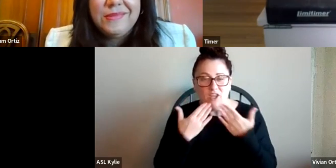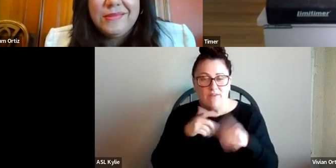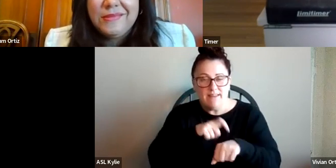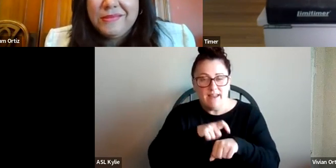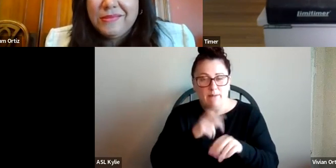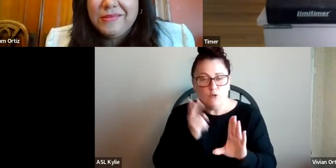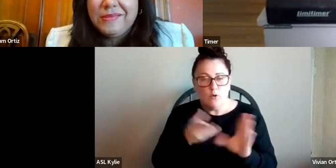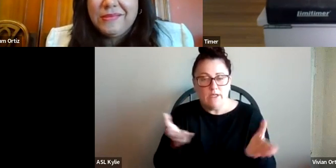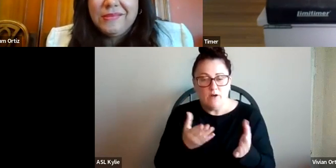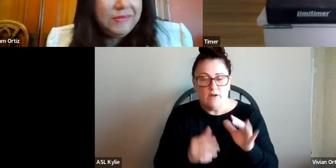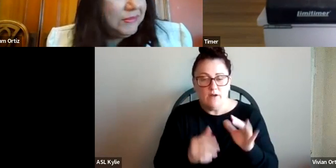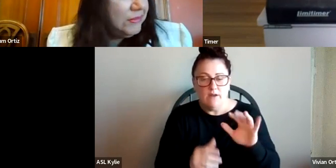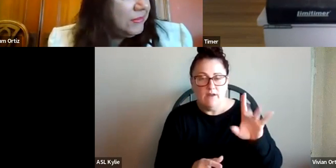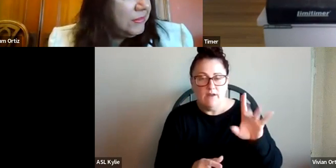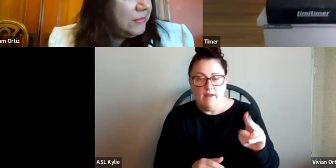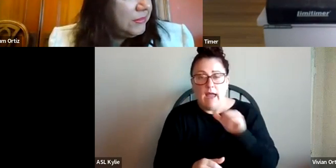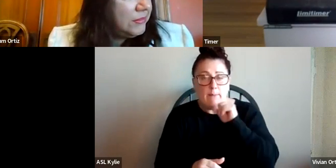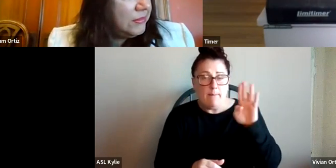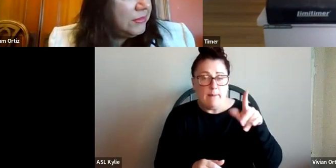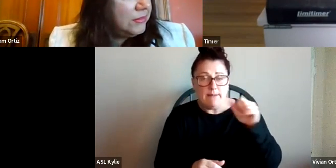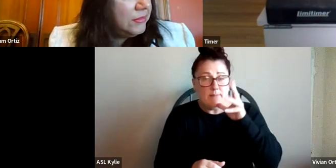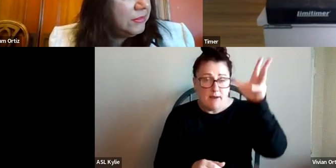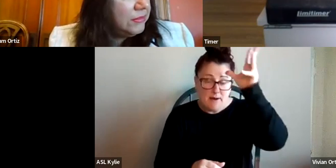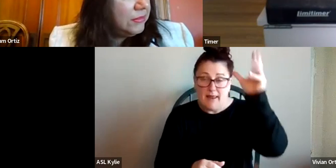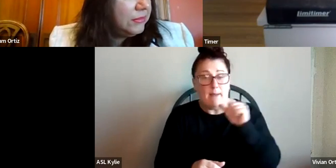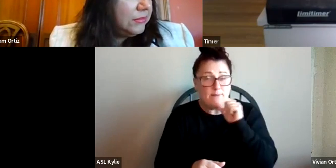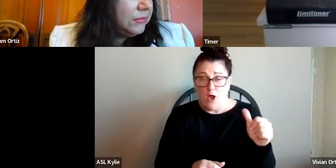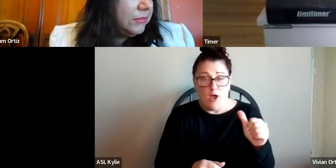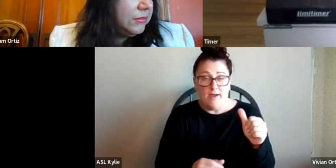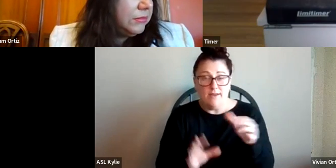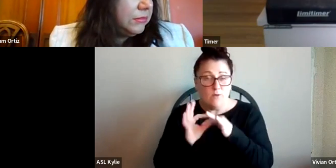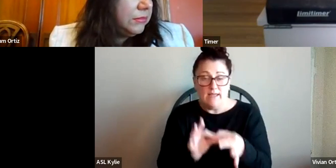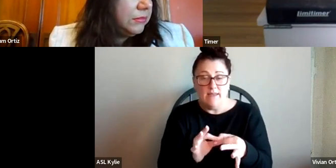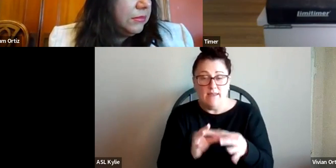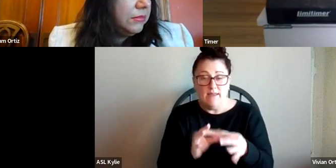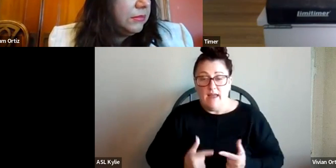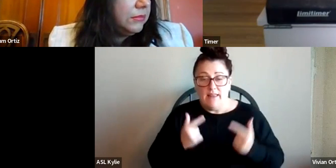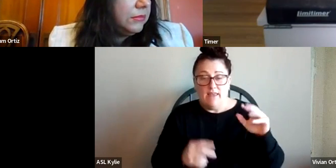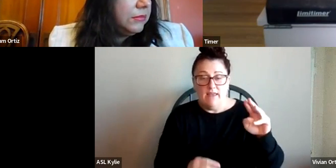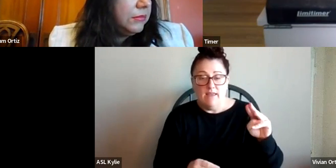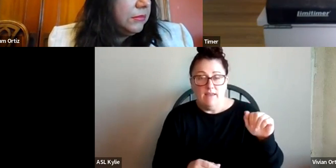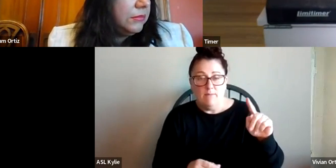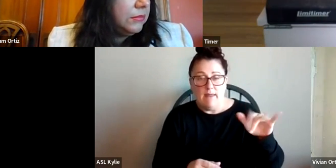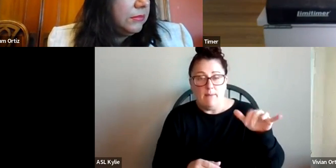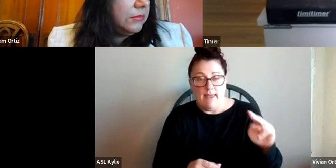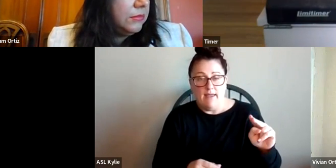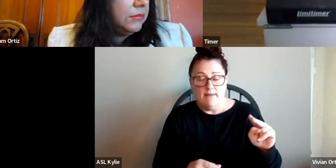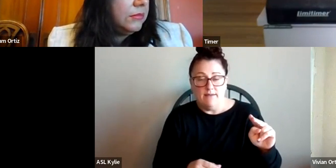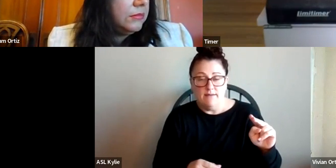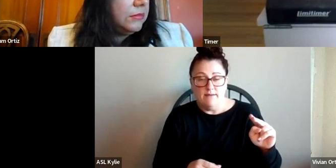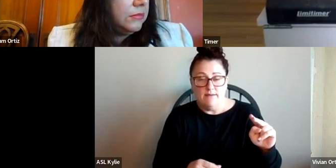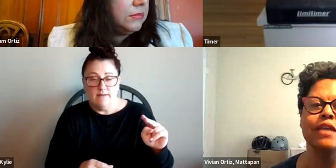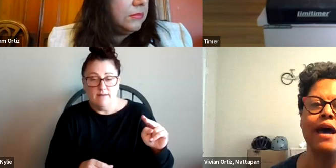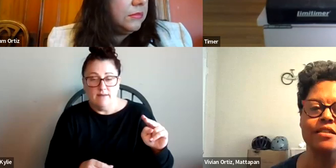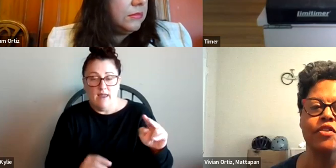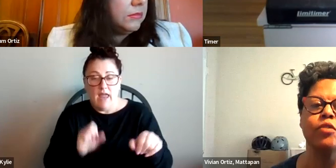to join this. I am not a BPS parent. I am not a product of BPS. I live in Mattapan. I am a resident, and I am a